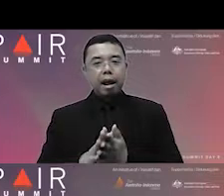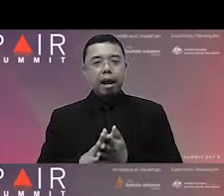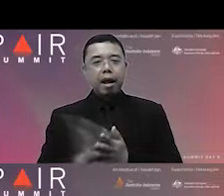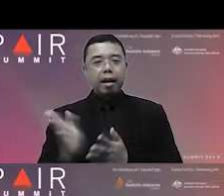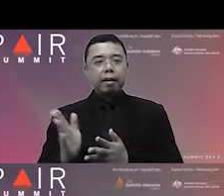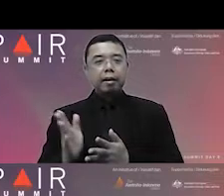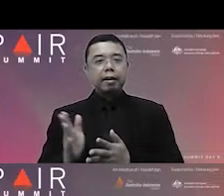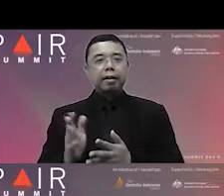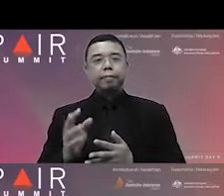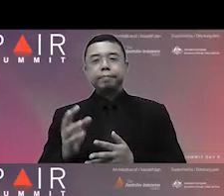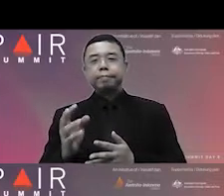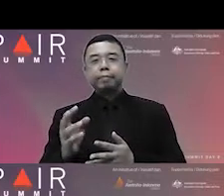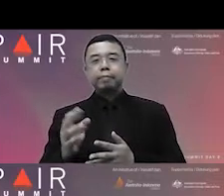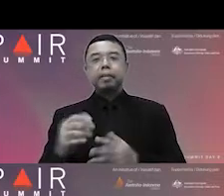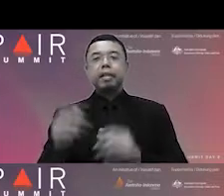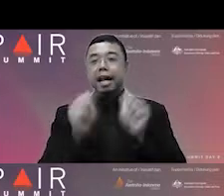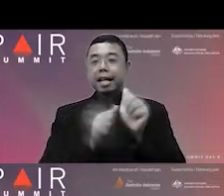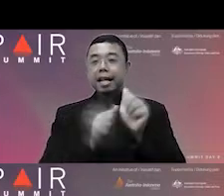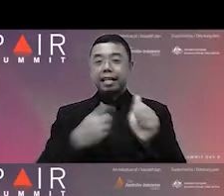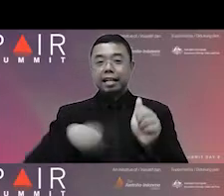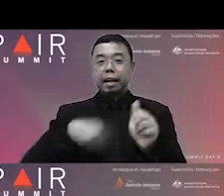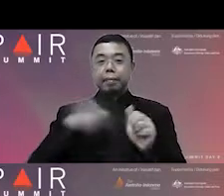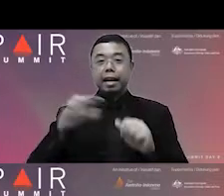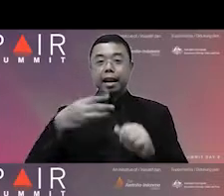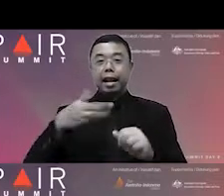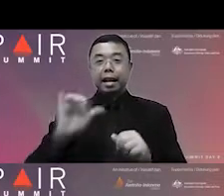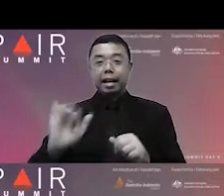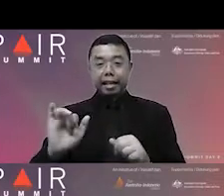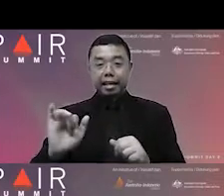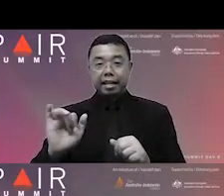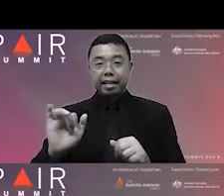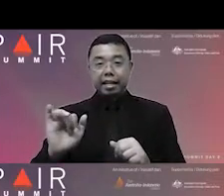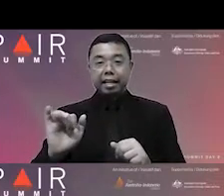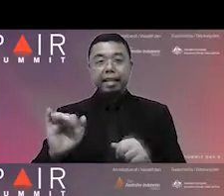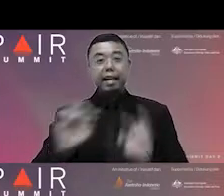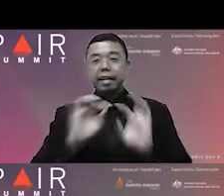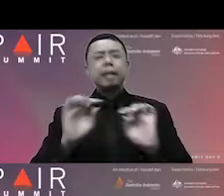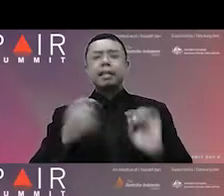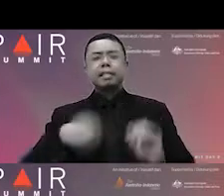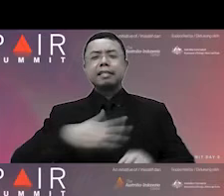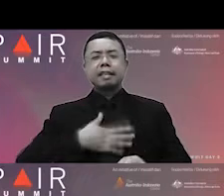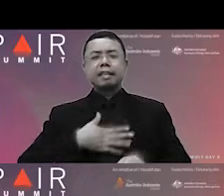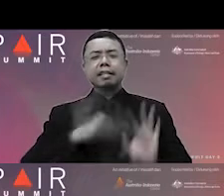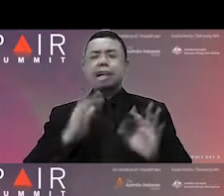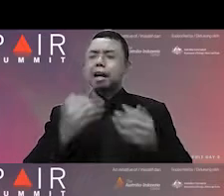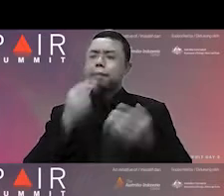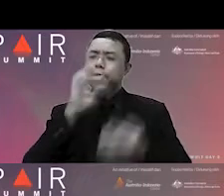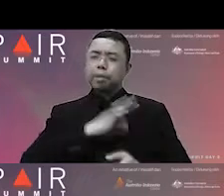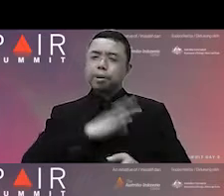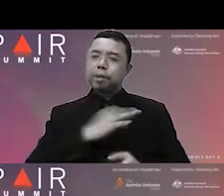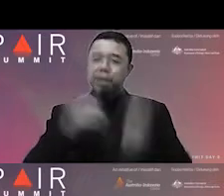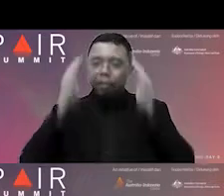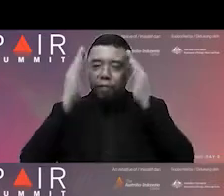very fortunate to be able to focus on this particular project on enhancing national health